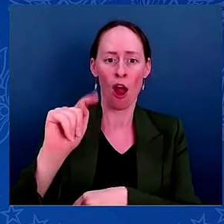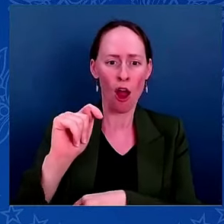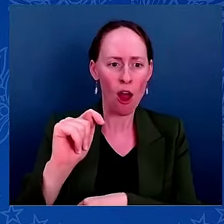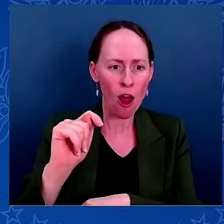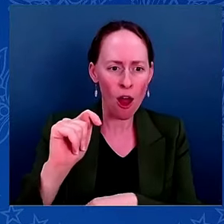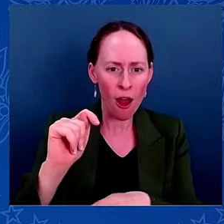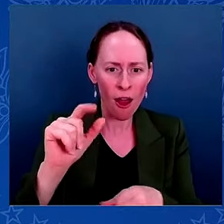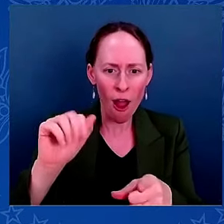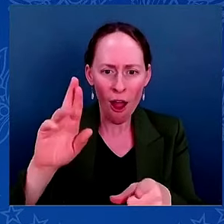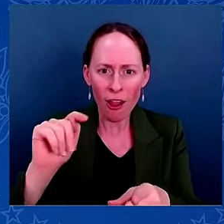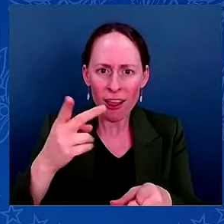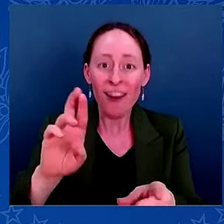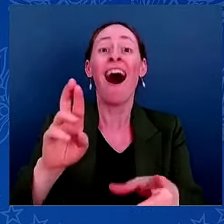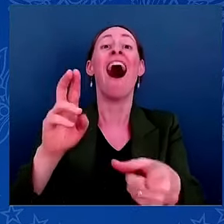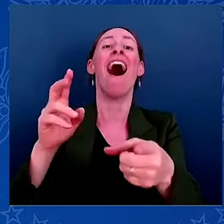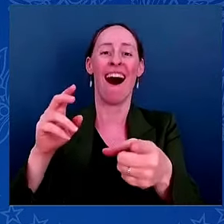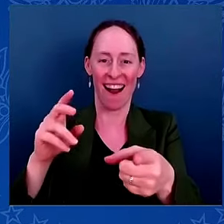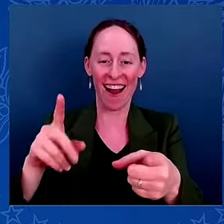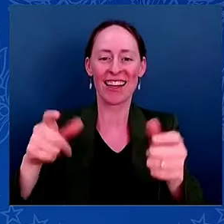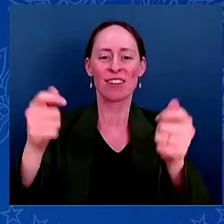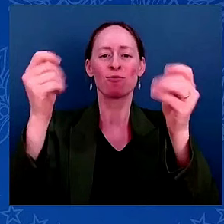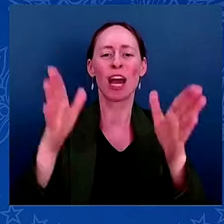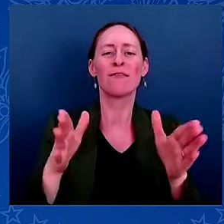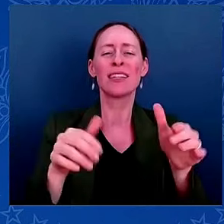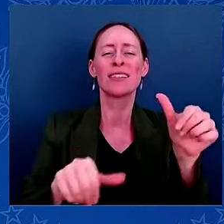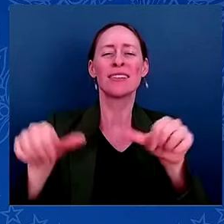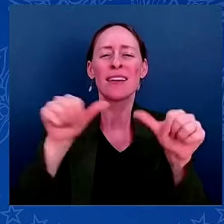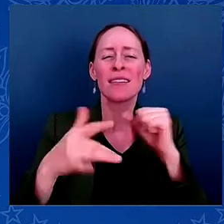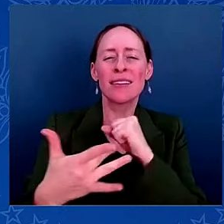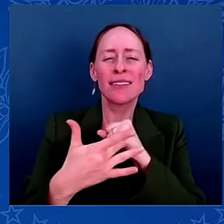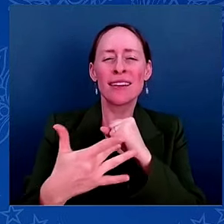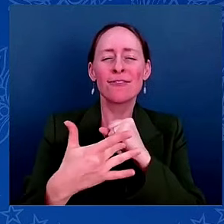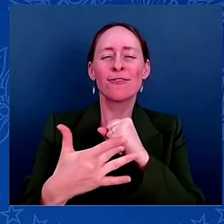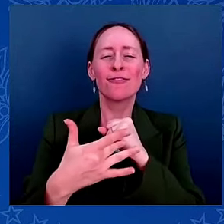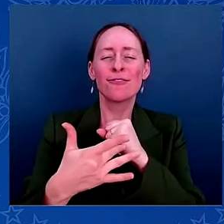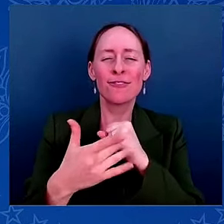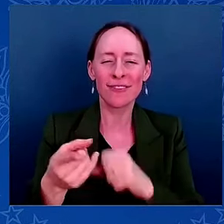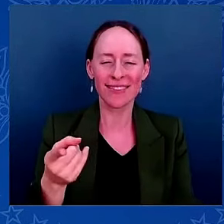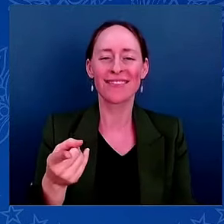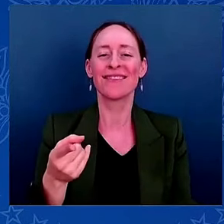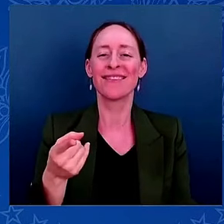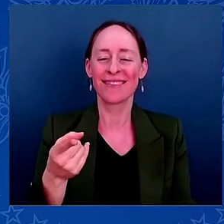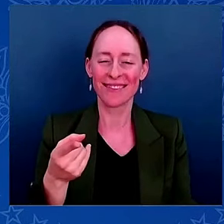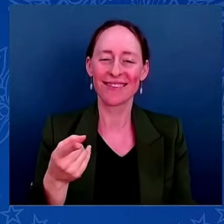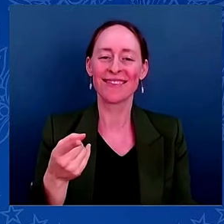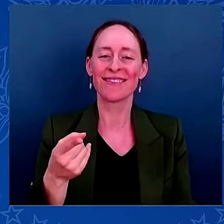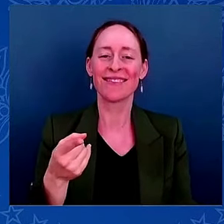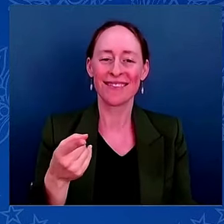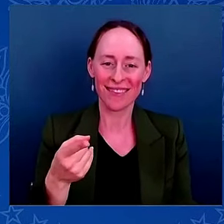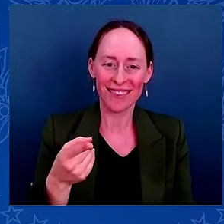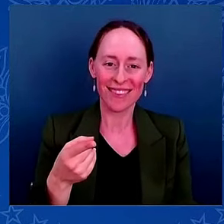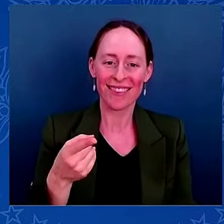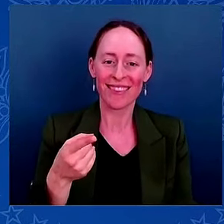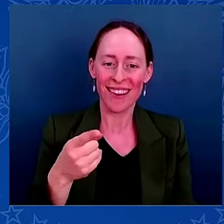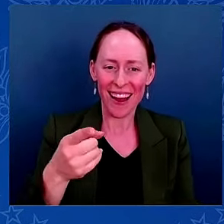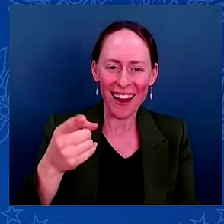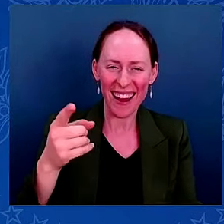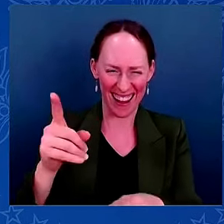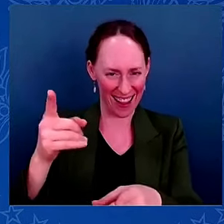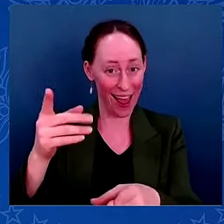hell. As well as Renee, who leads the ARPA-H and transformative work we're doing here and going to talk about